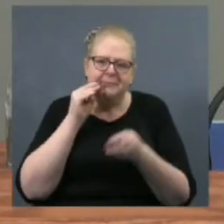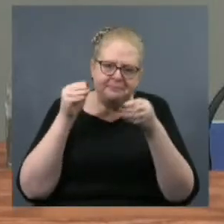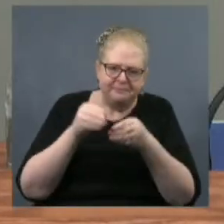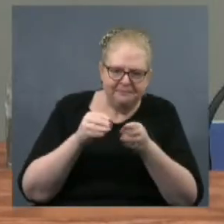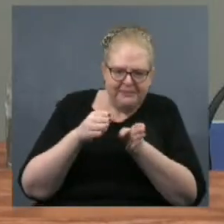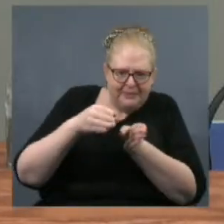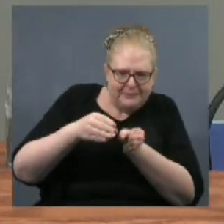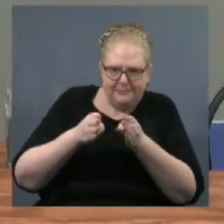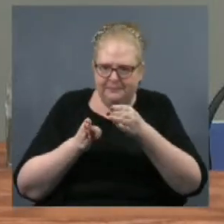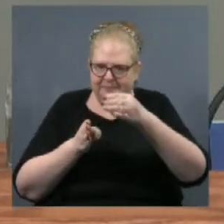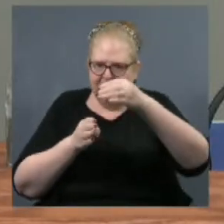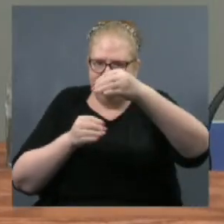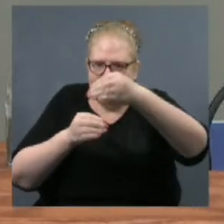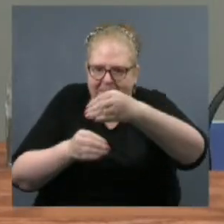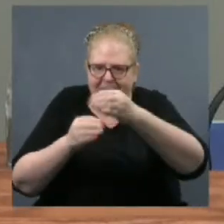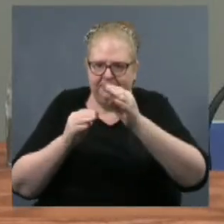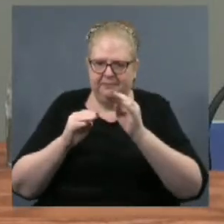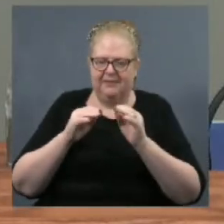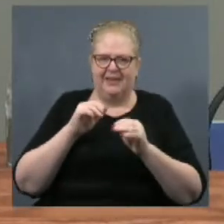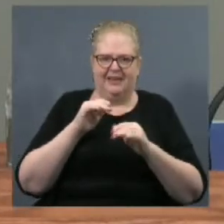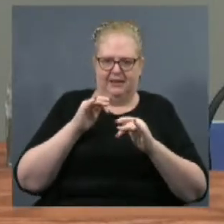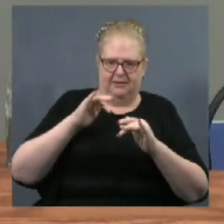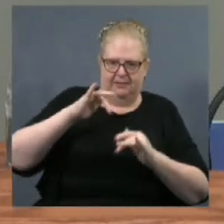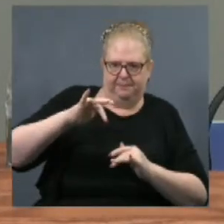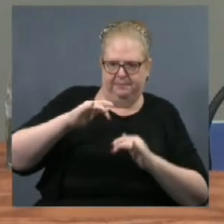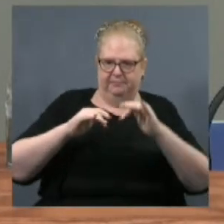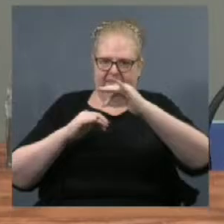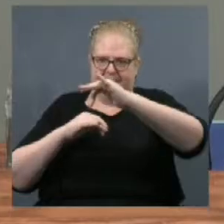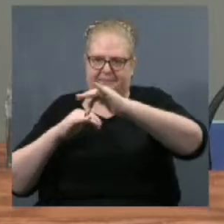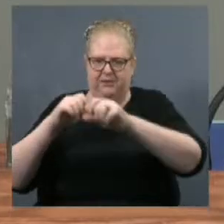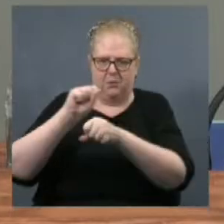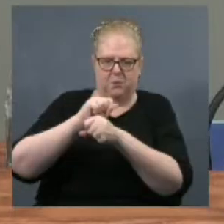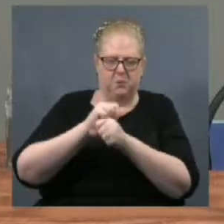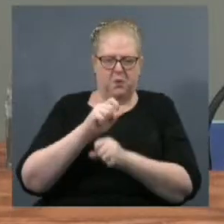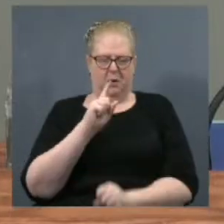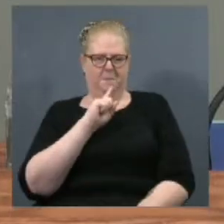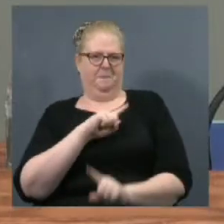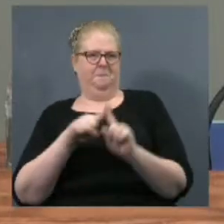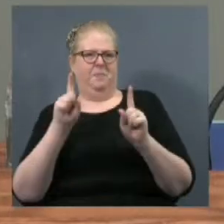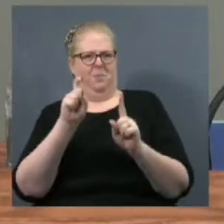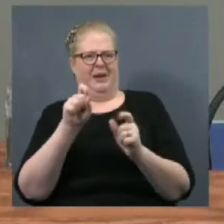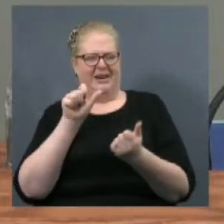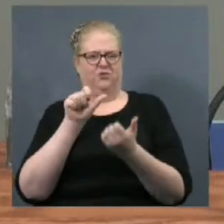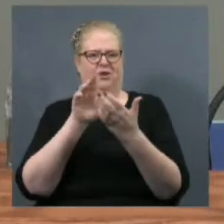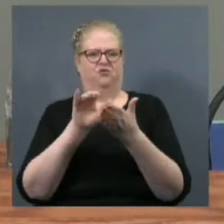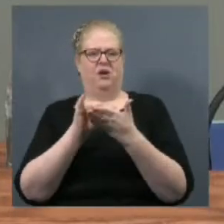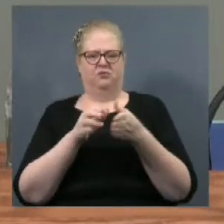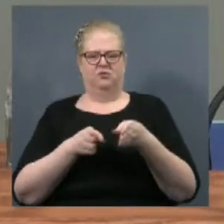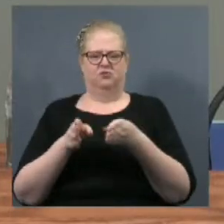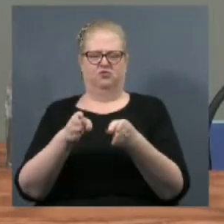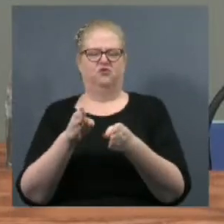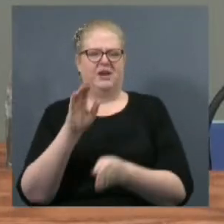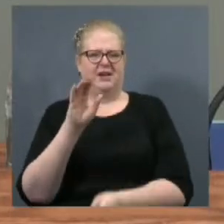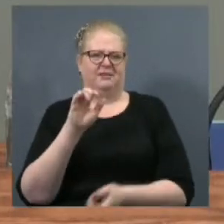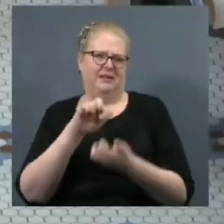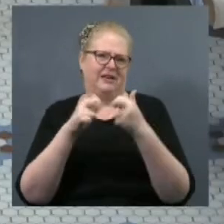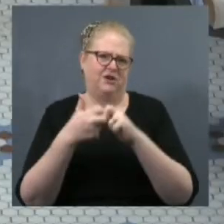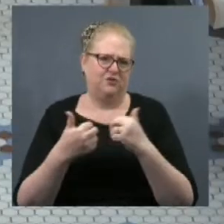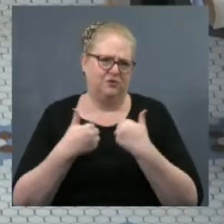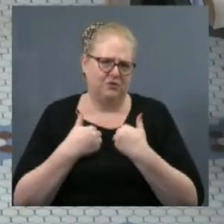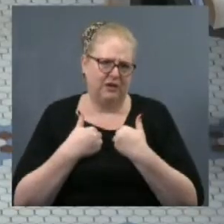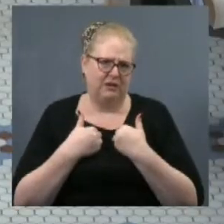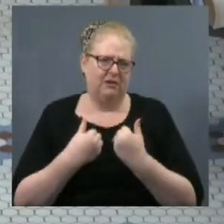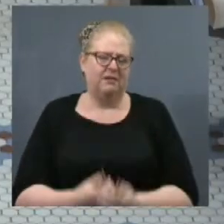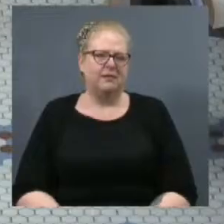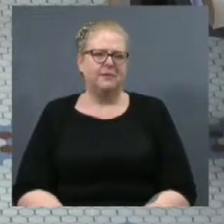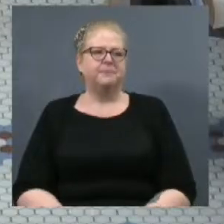So if this is a better tool for addressing street issues. So this